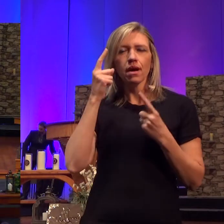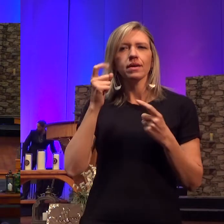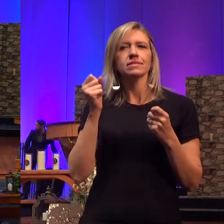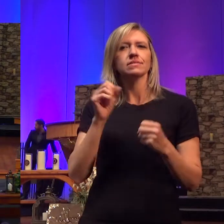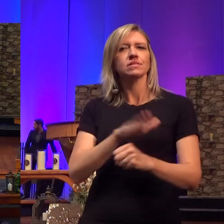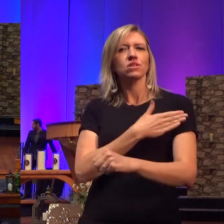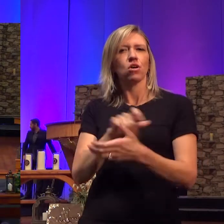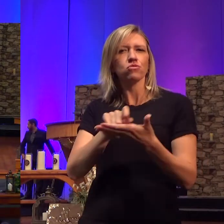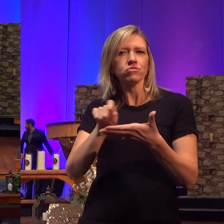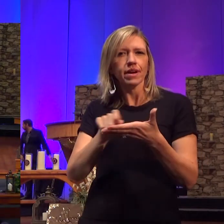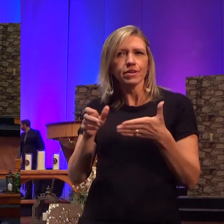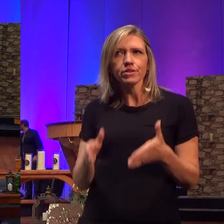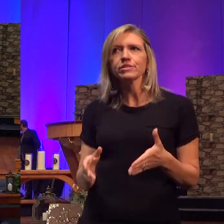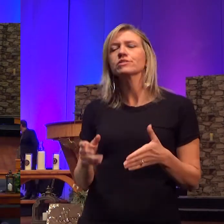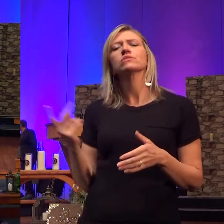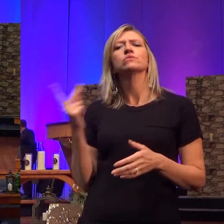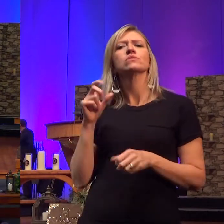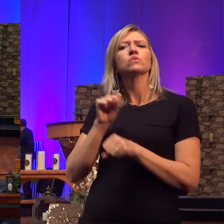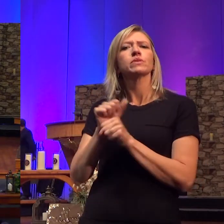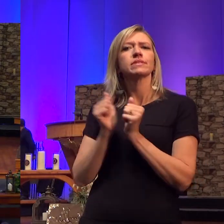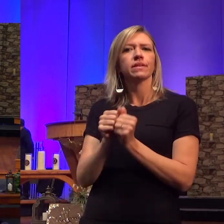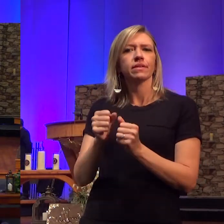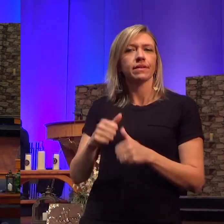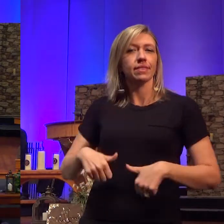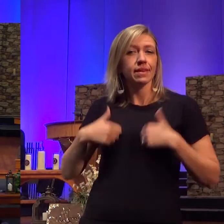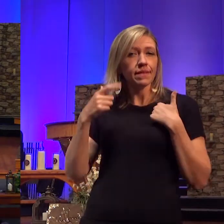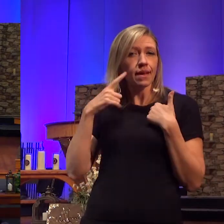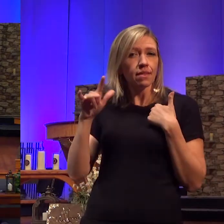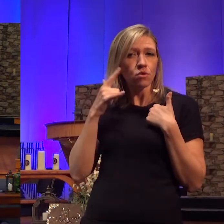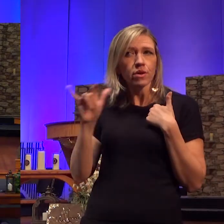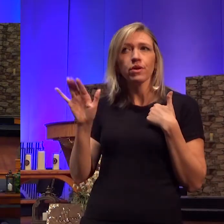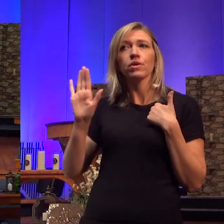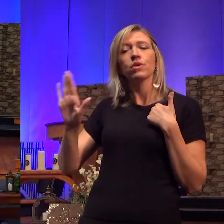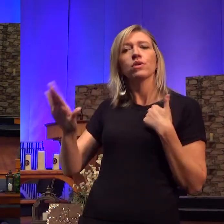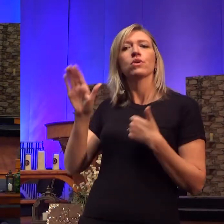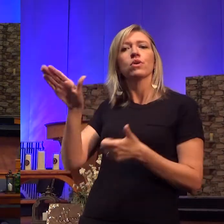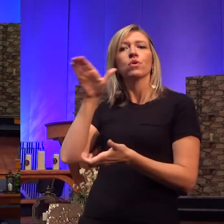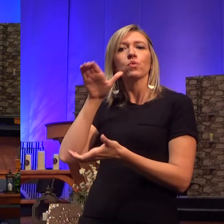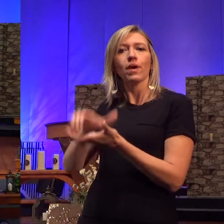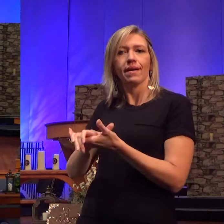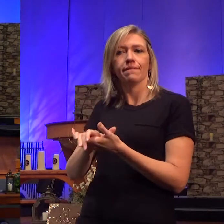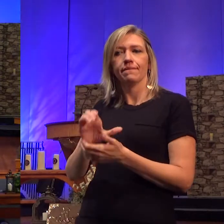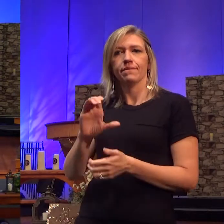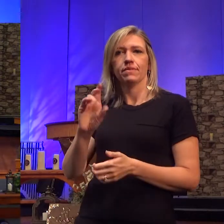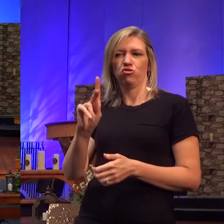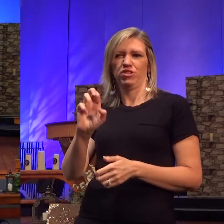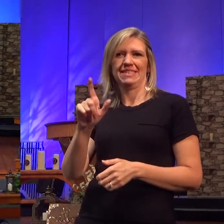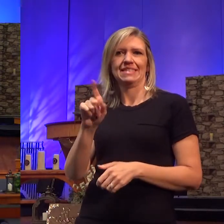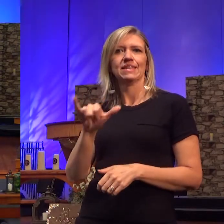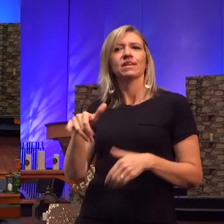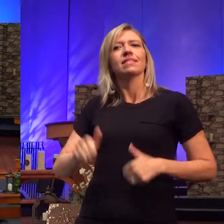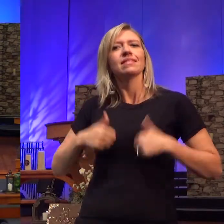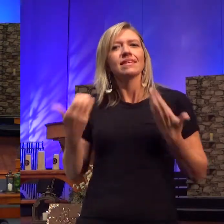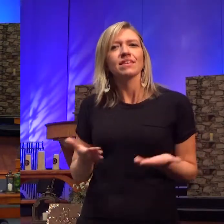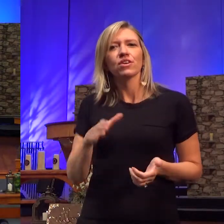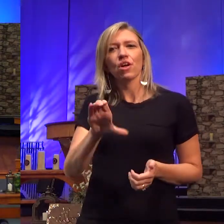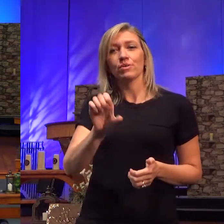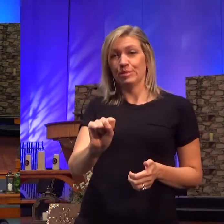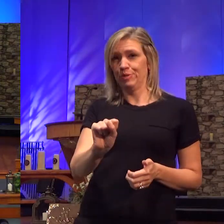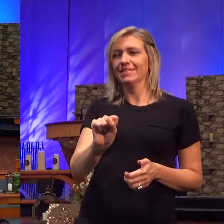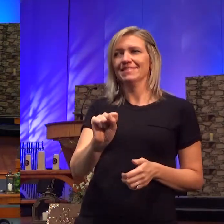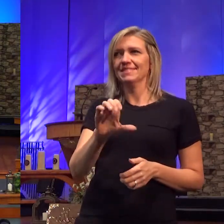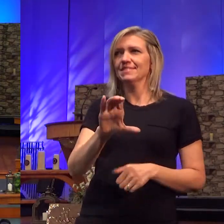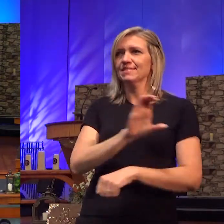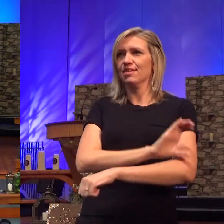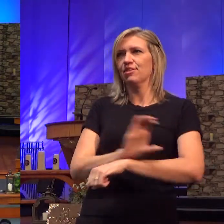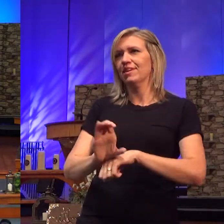Thought songwriters. We got to work together when we were both living in California, and her wife, Christy, live in Colorado Springs. So we're so grateful to have you back with